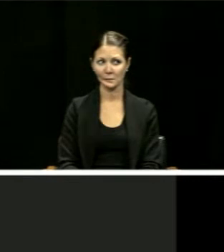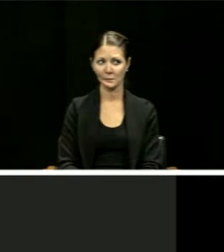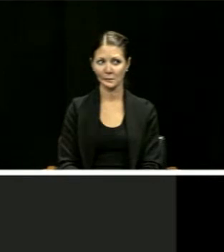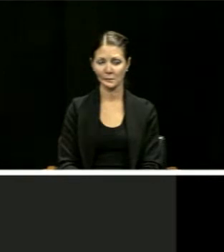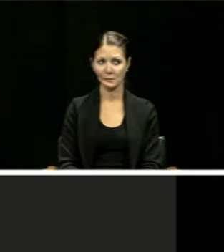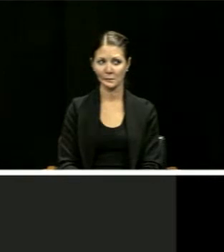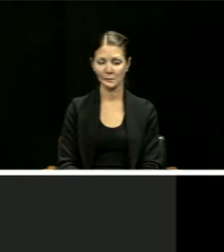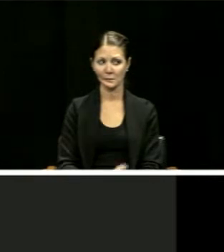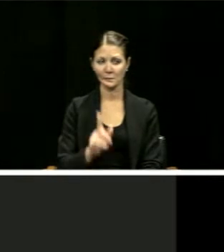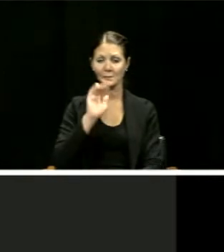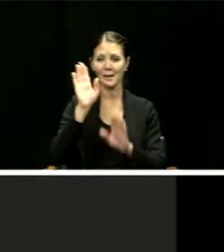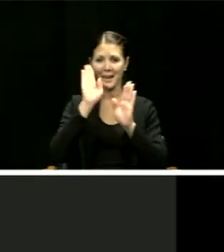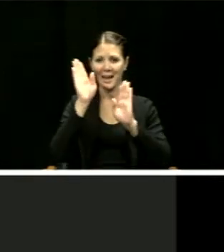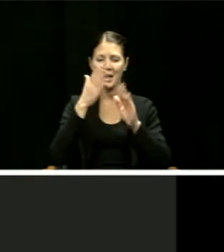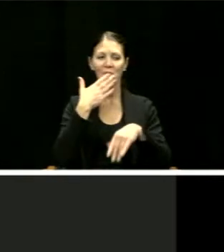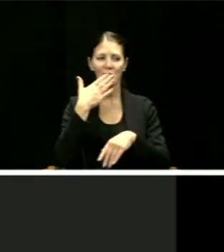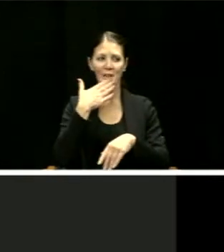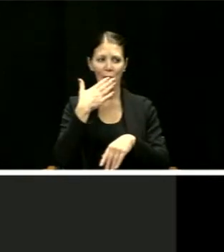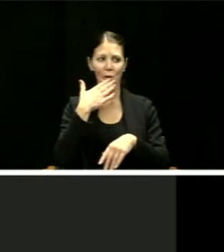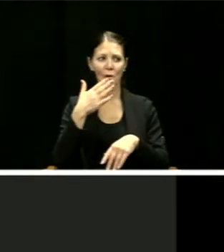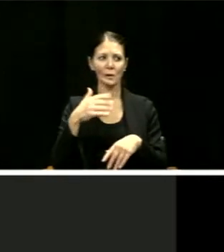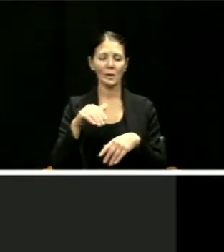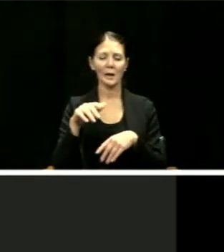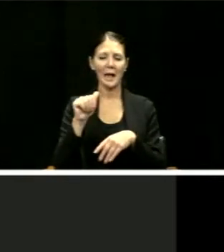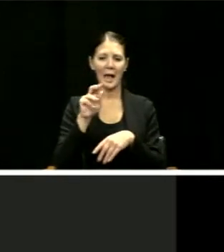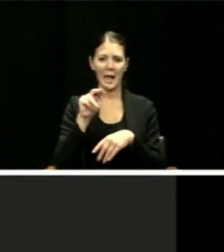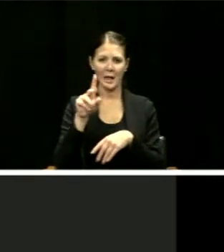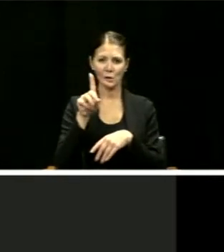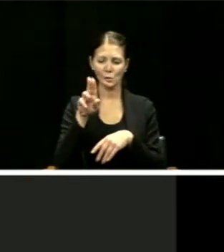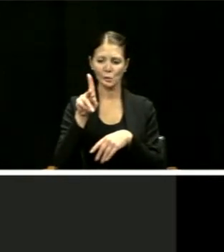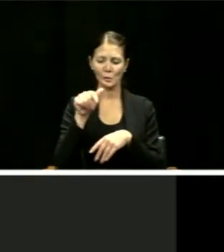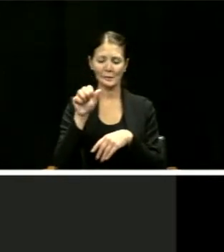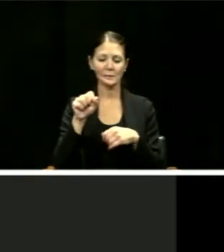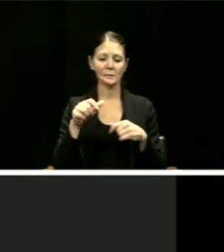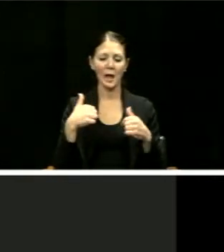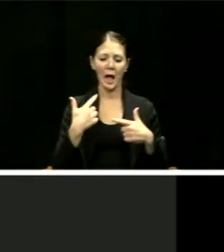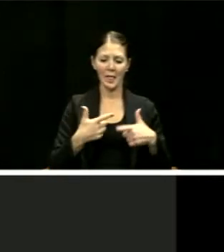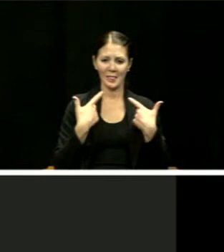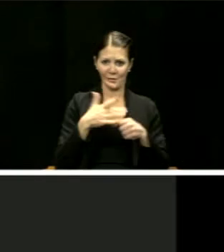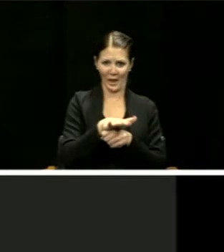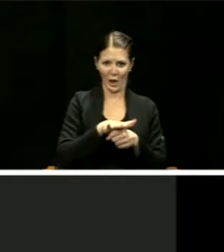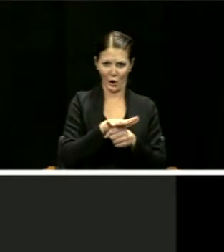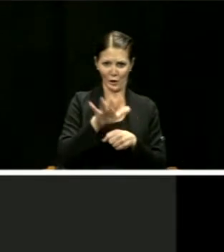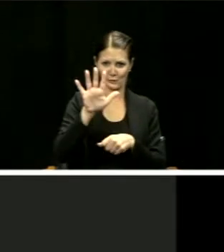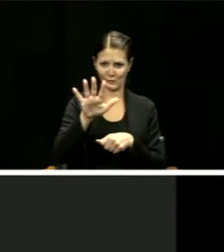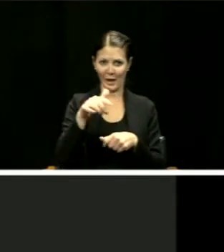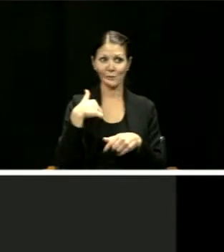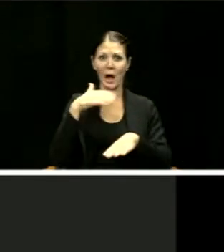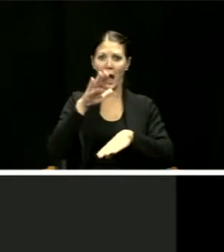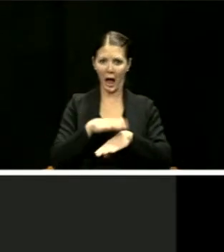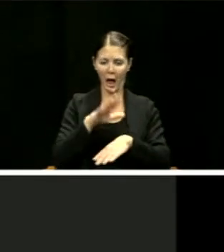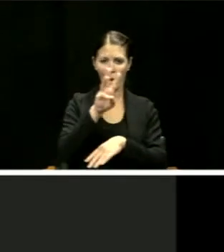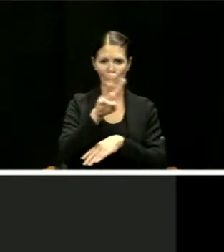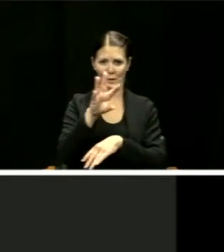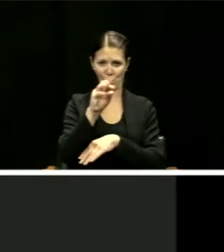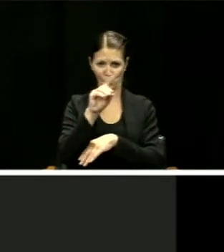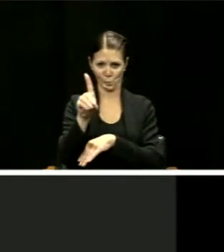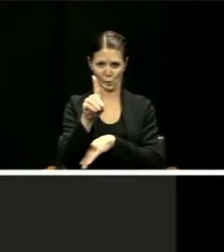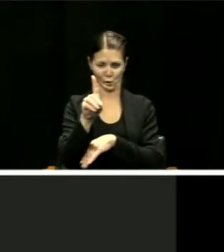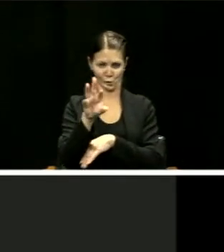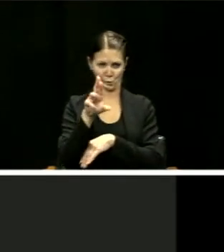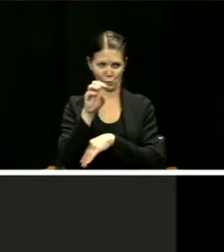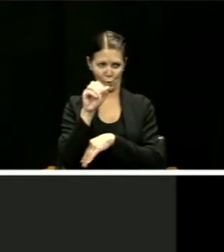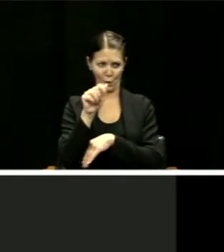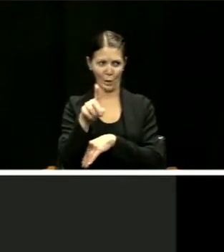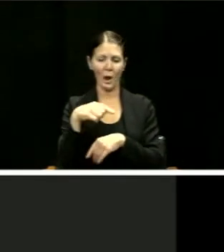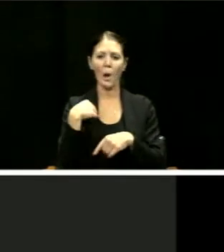Hi, thank you so much. I am living in Area 5. I'm actually on Westwood Road, and I'm